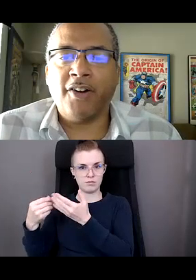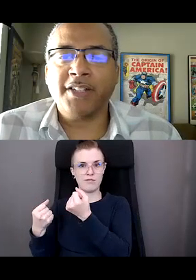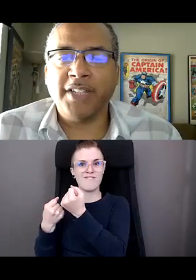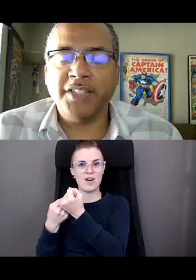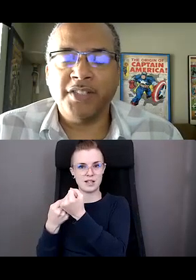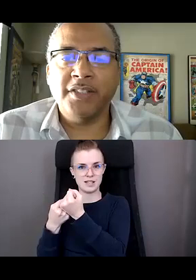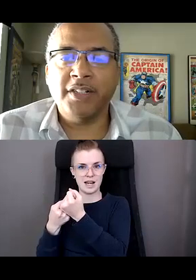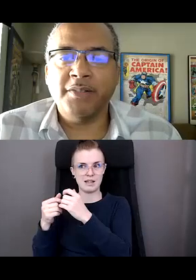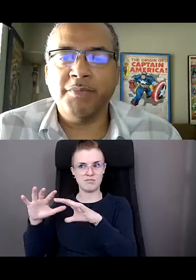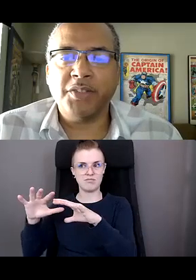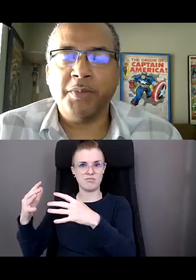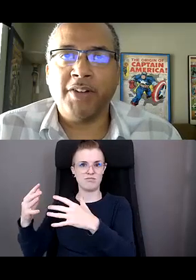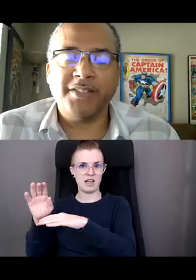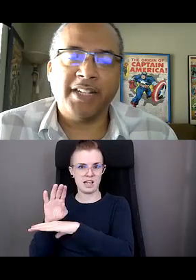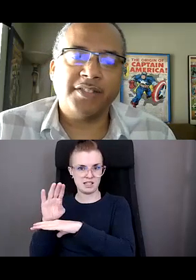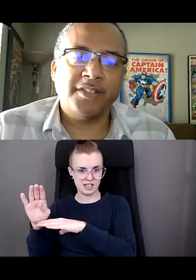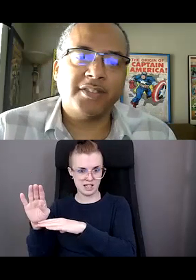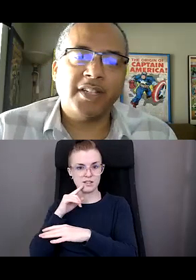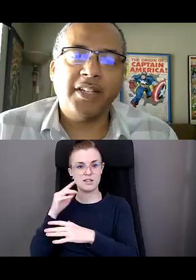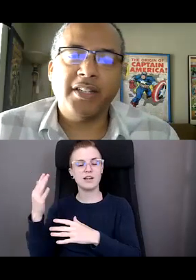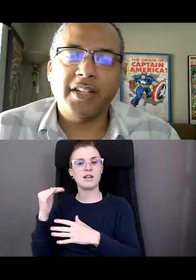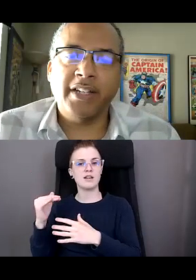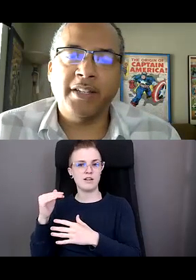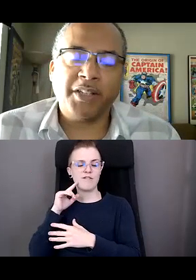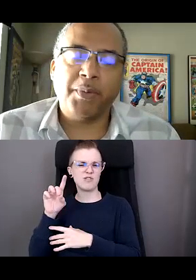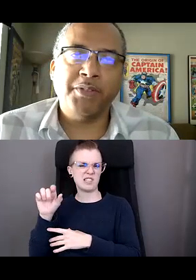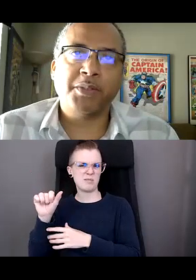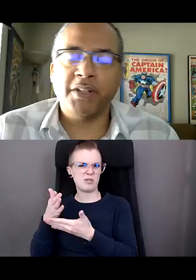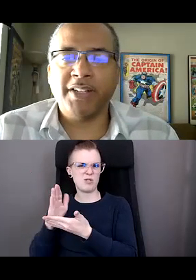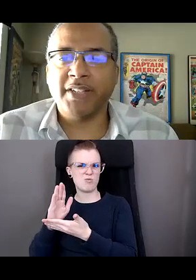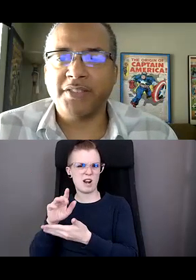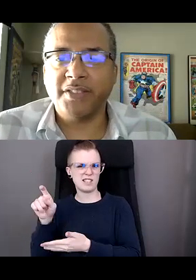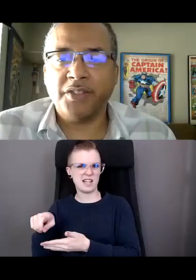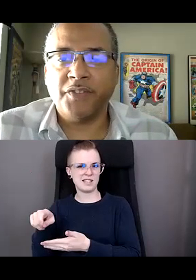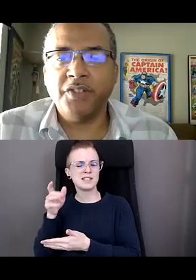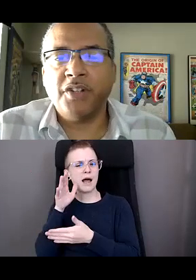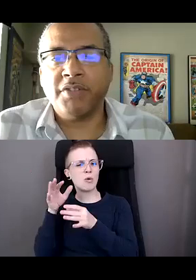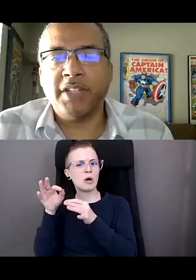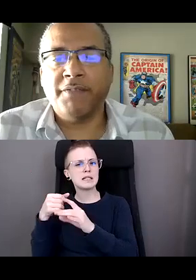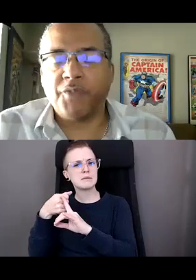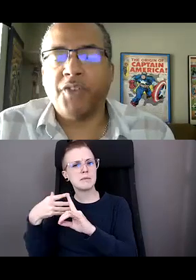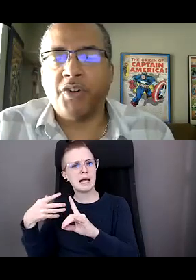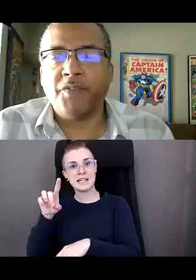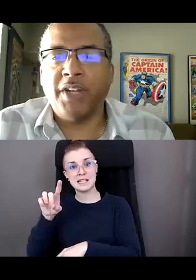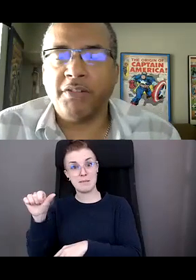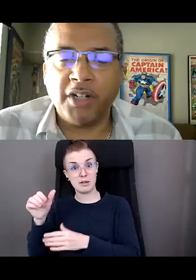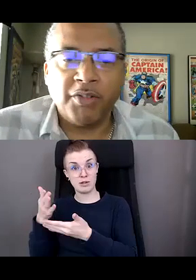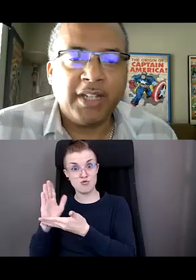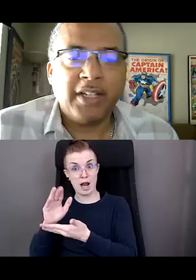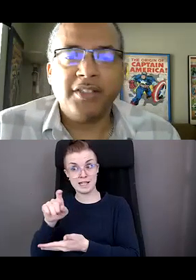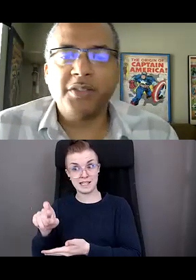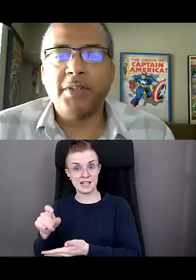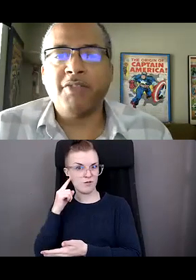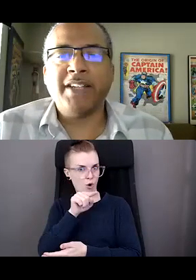my organization, Disability Rights Texas. And let me explain what Disability Rights Texas is for those of you that don't